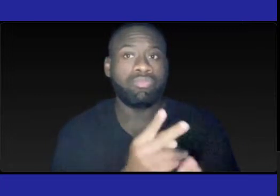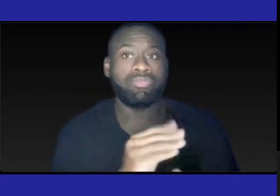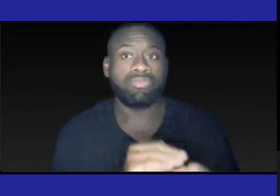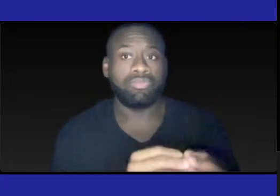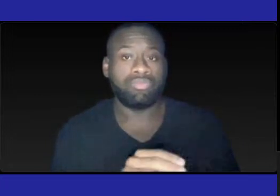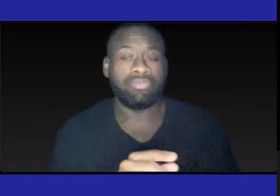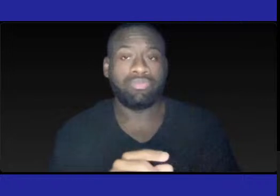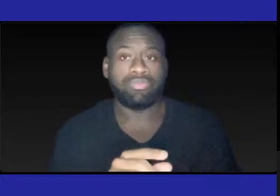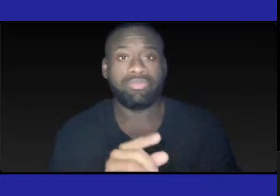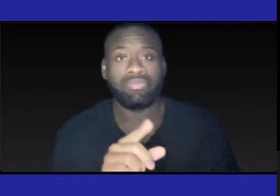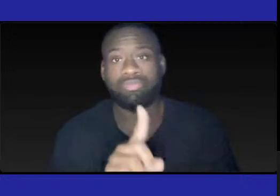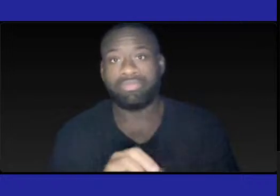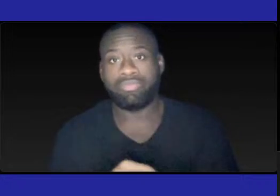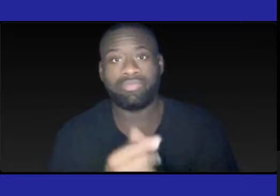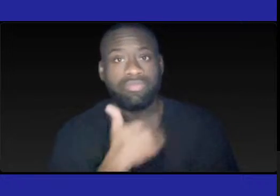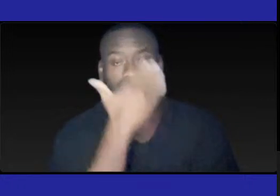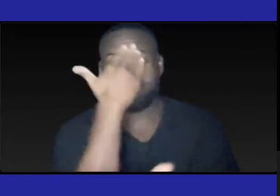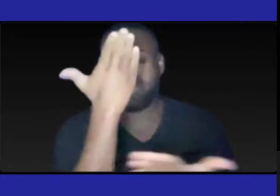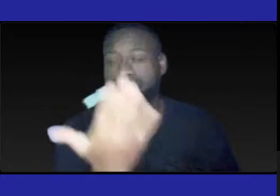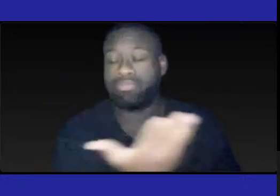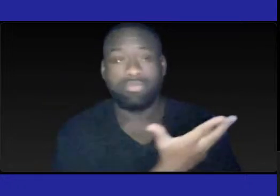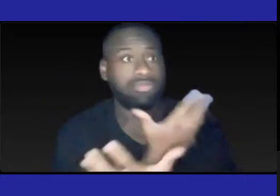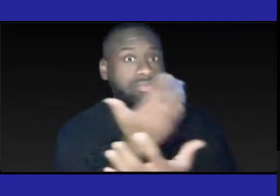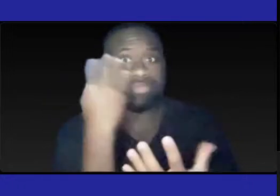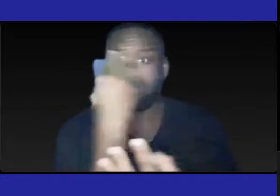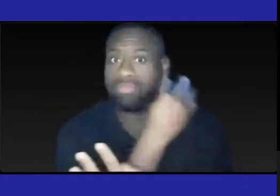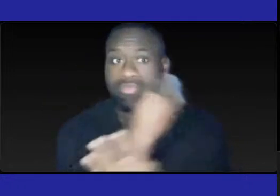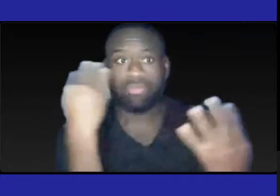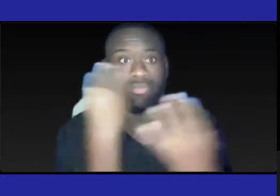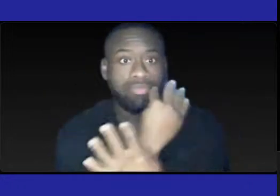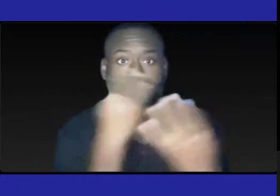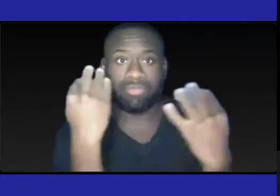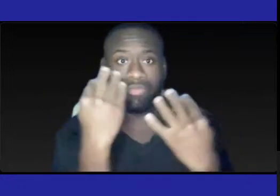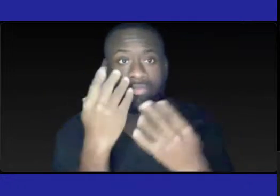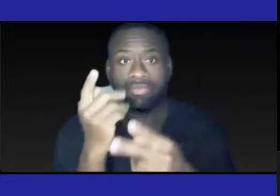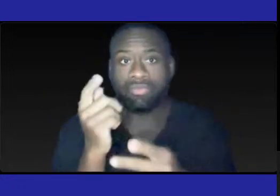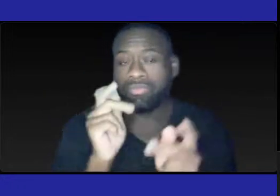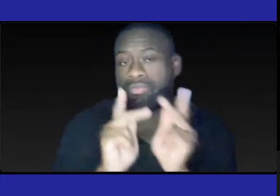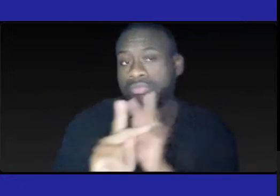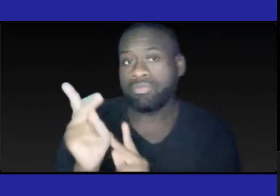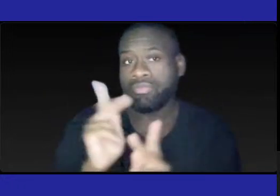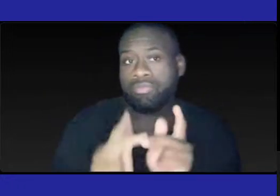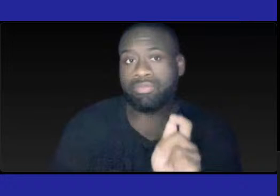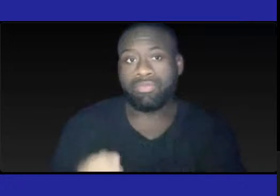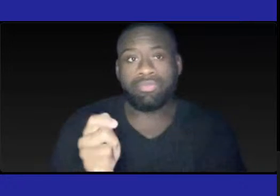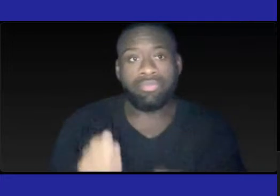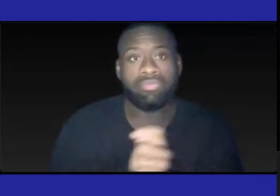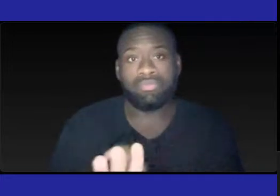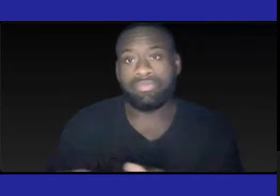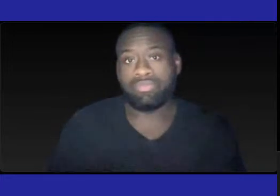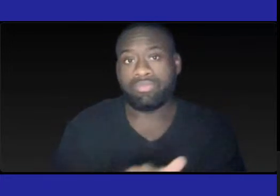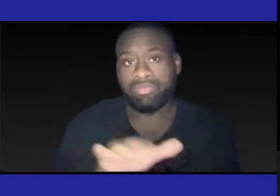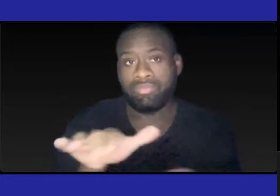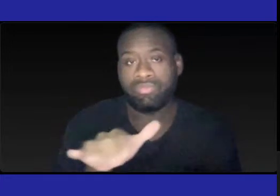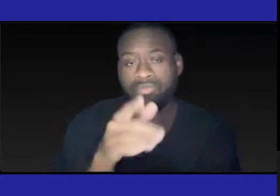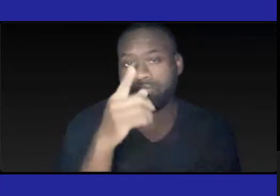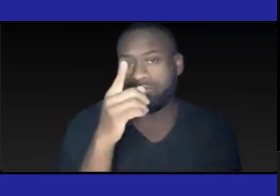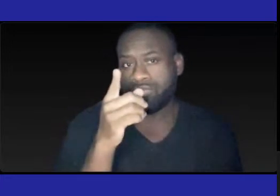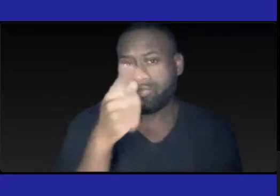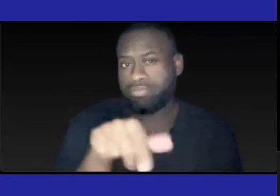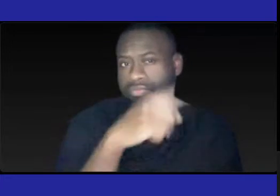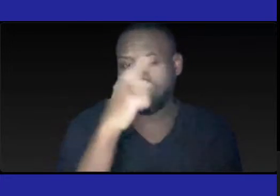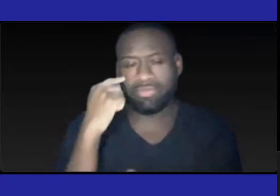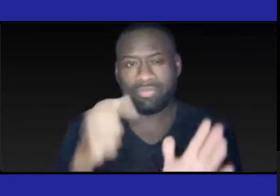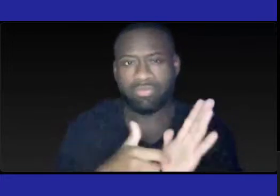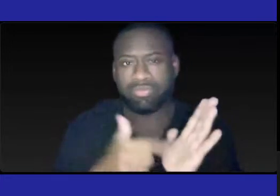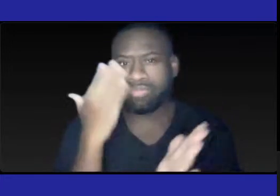unknowingly is unbelievable. Right, people adjust their activities for their ejection fraction, so they don't notice, because